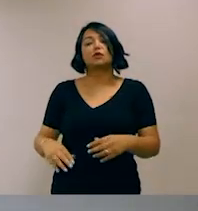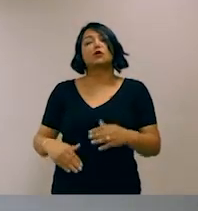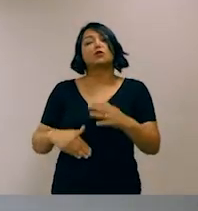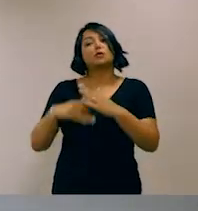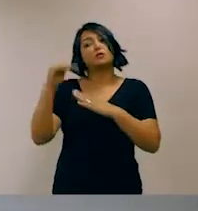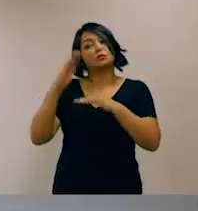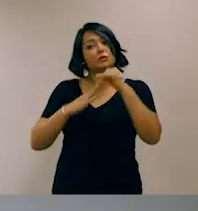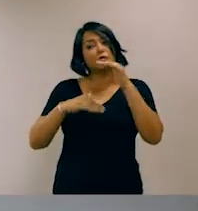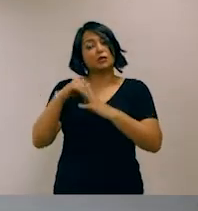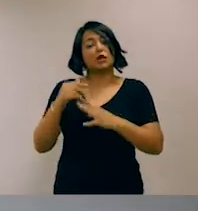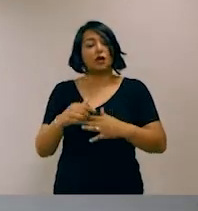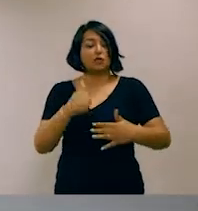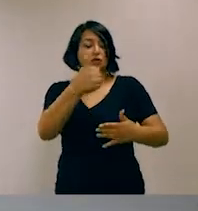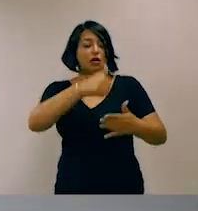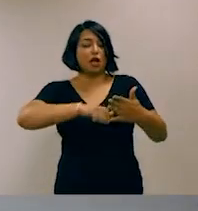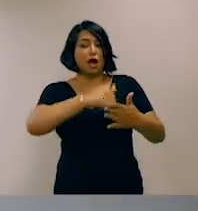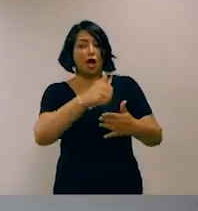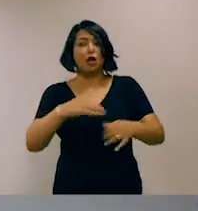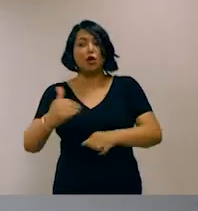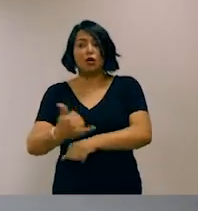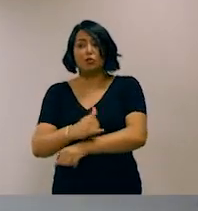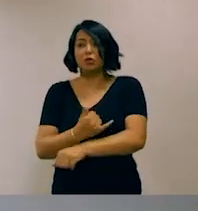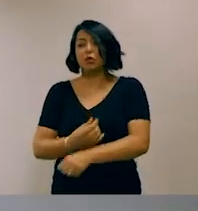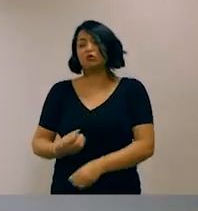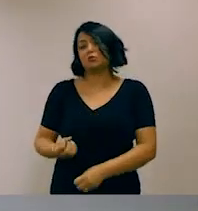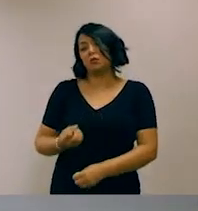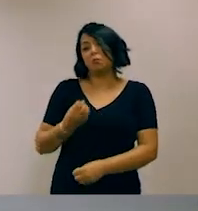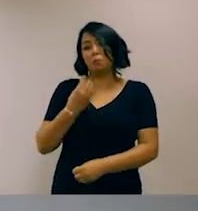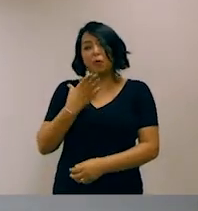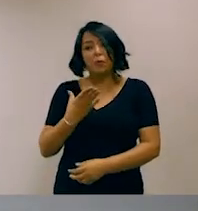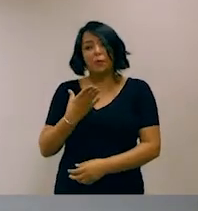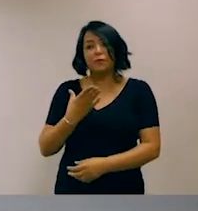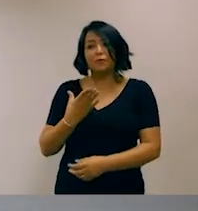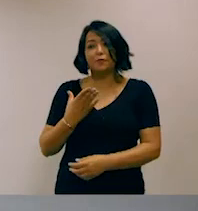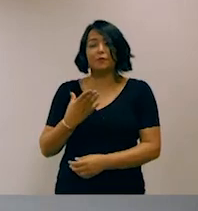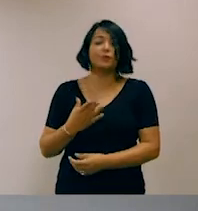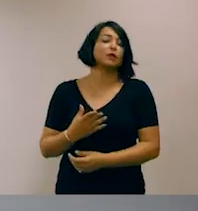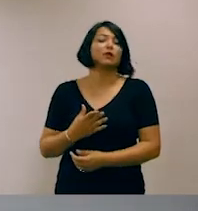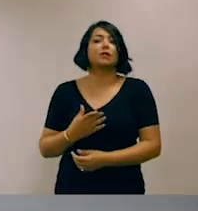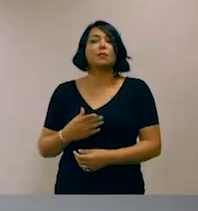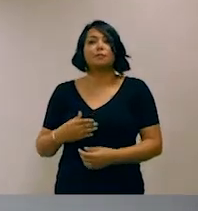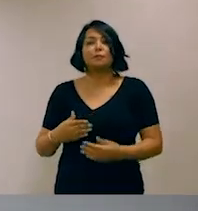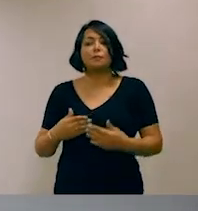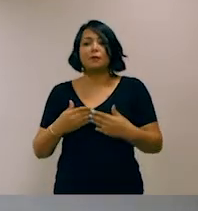level. So now we open to other people